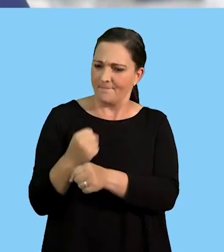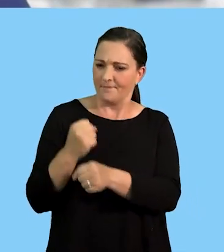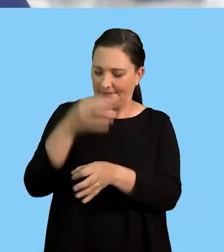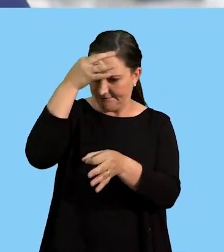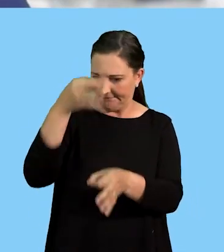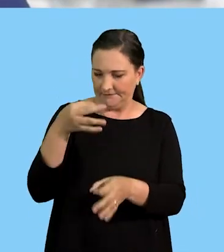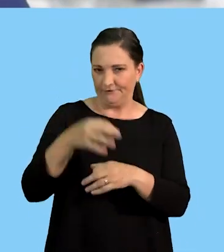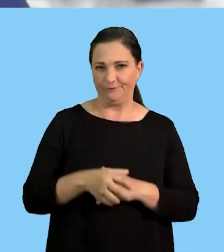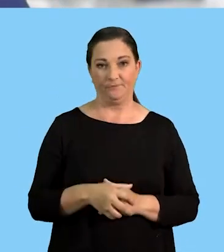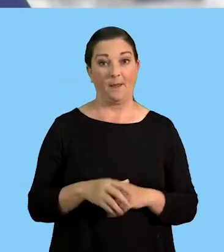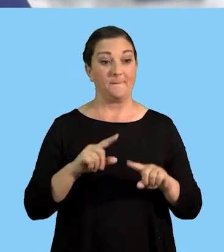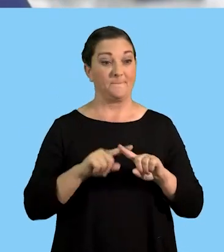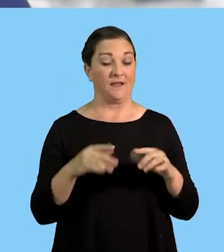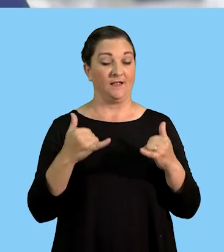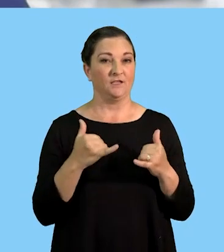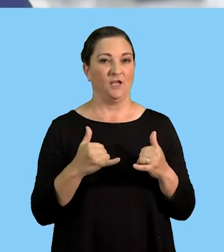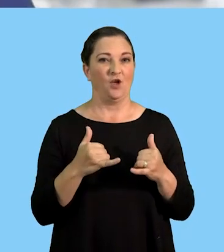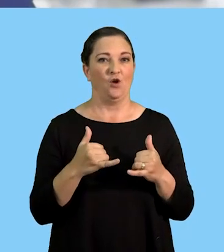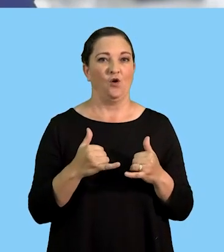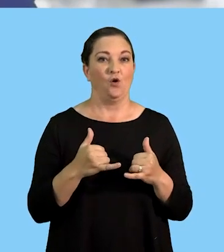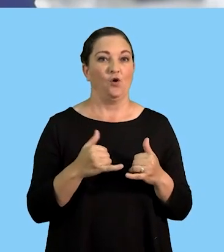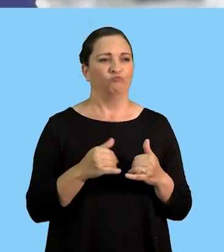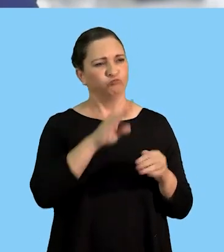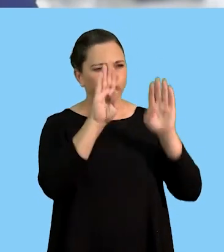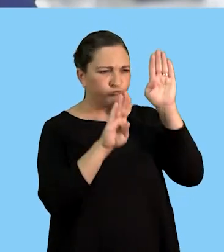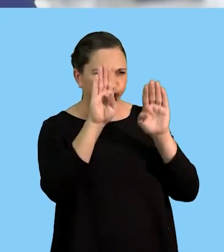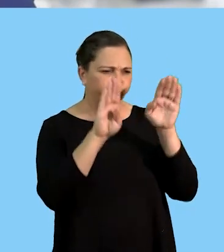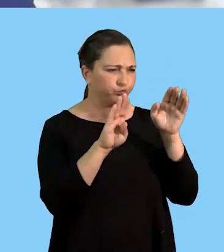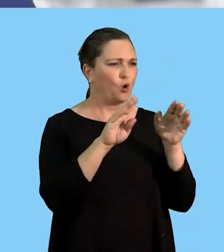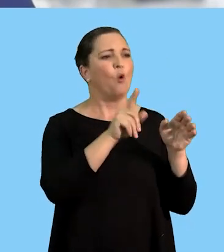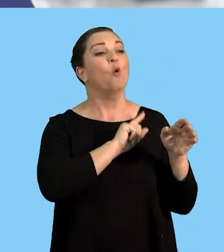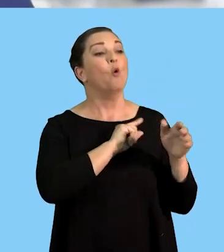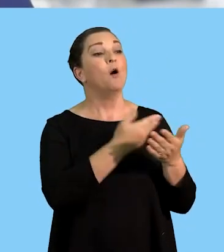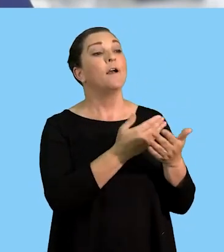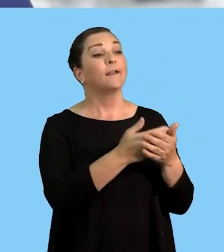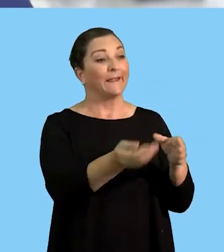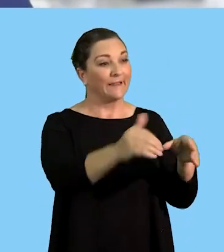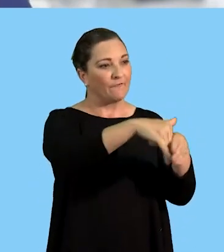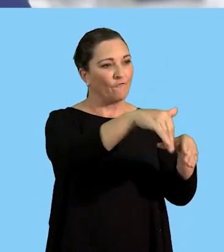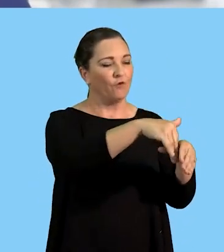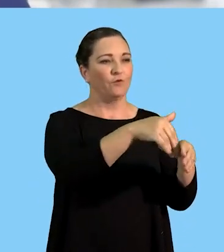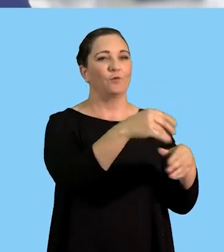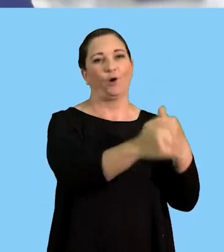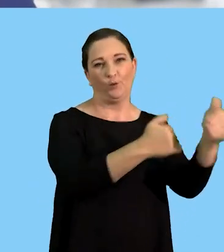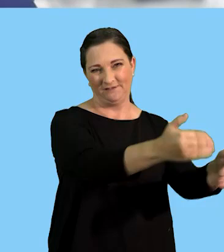followers to make a decision, because a democratic leader is a leader that involves their followers